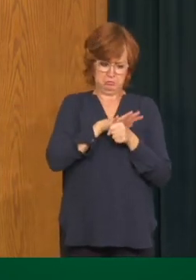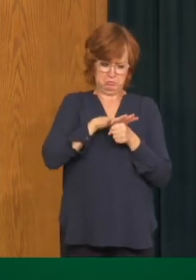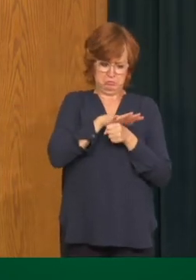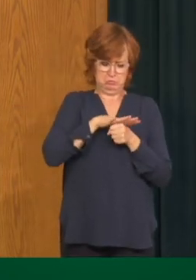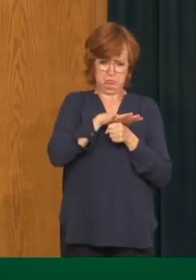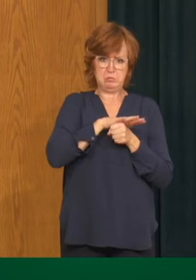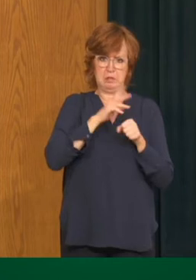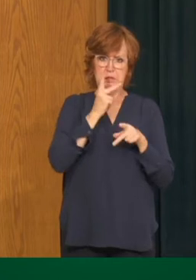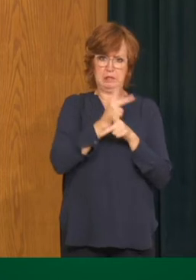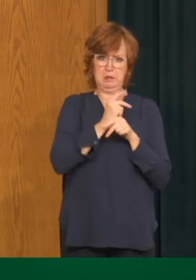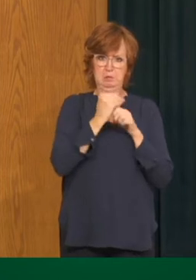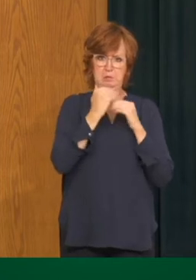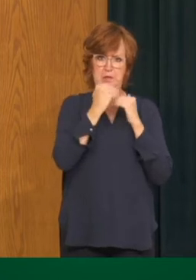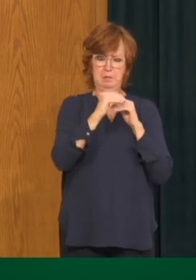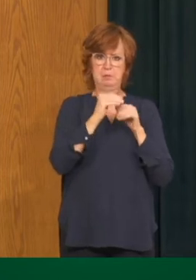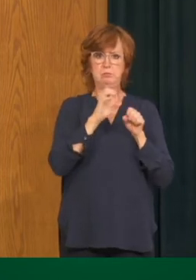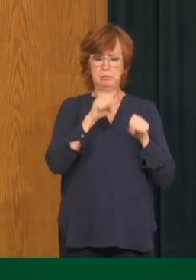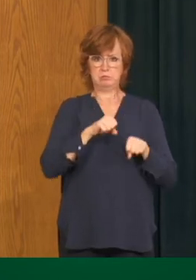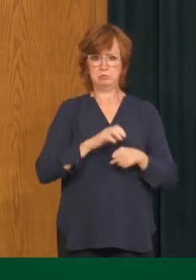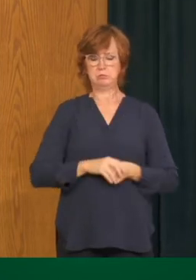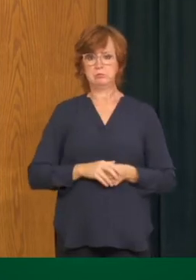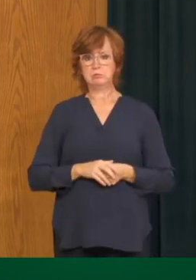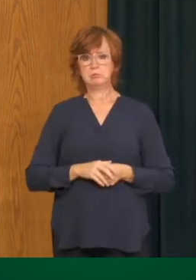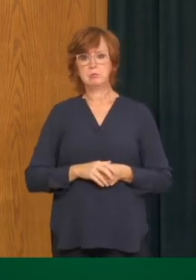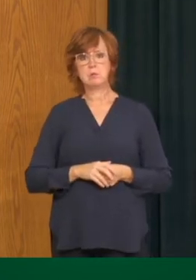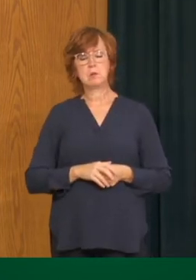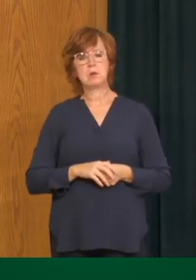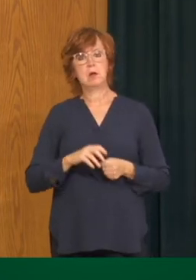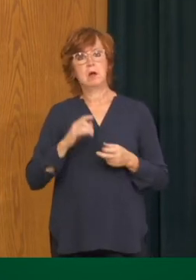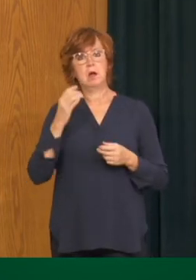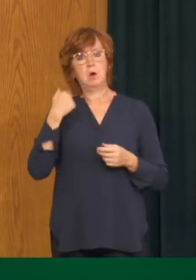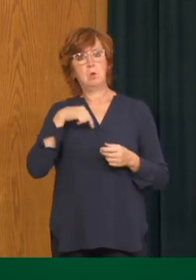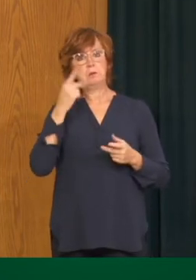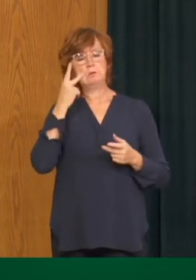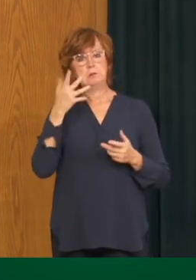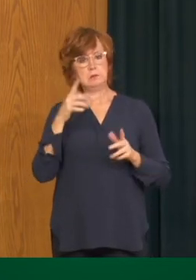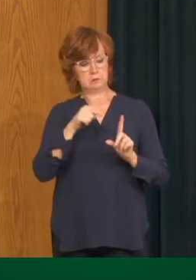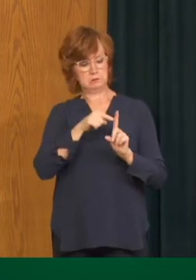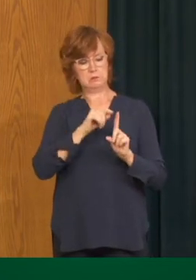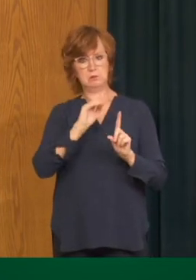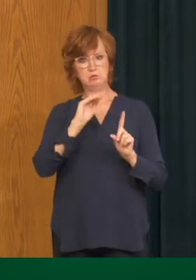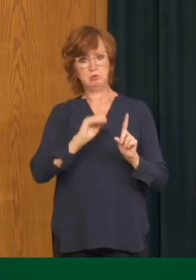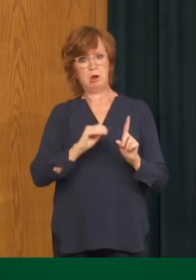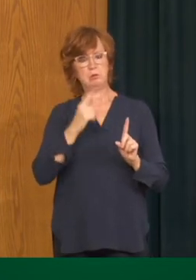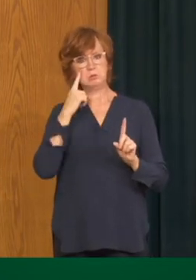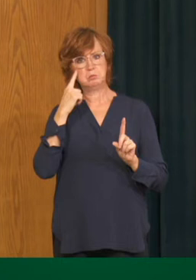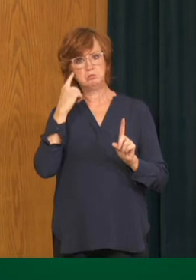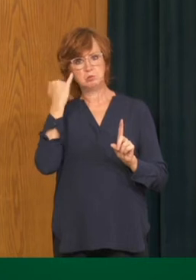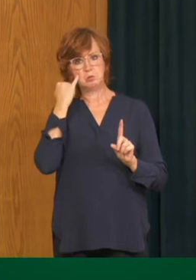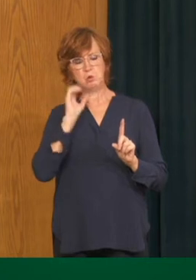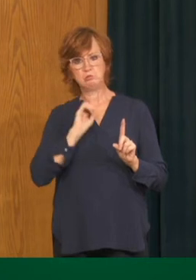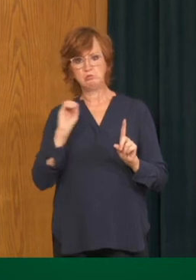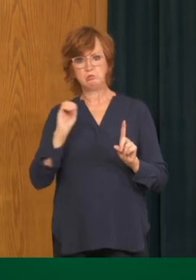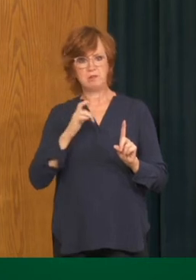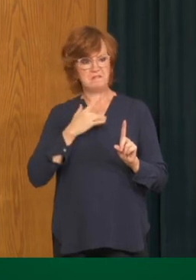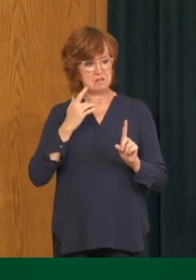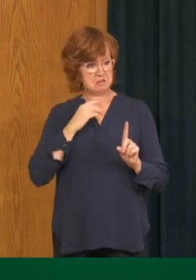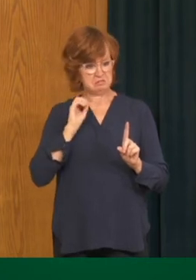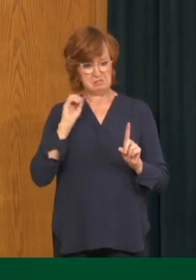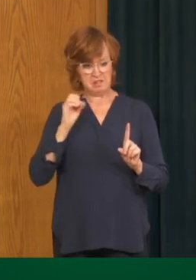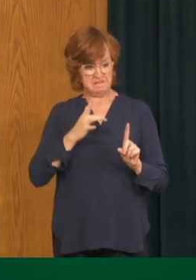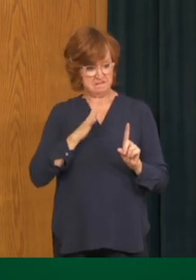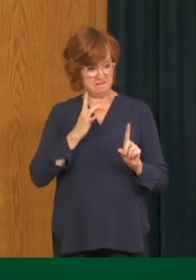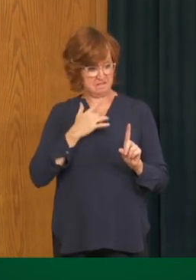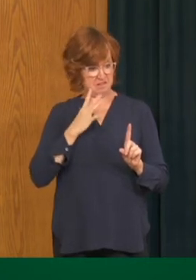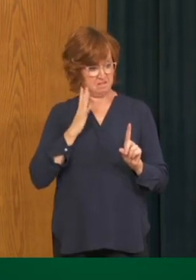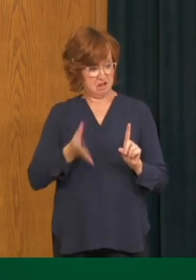or in a household member who may have mild symptoms. And that is important for us to further inform the